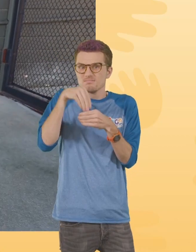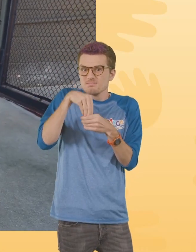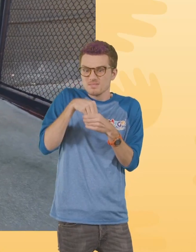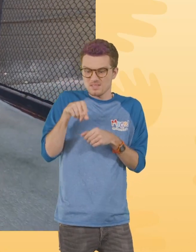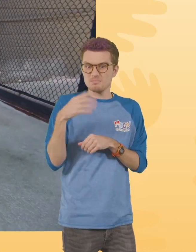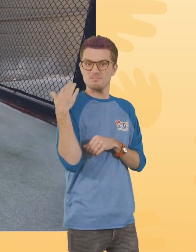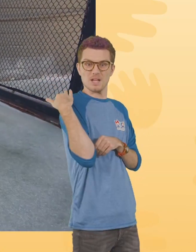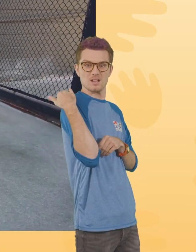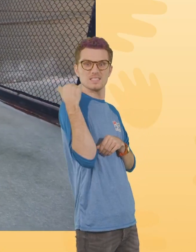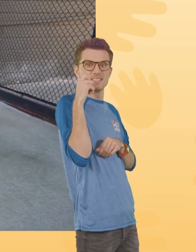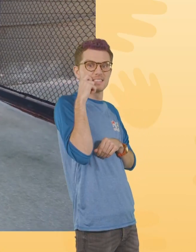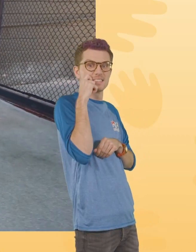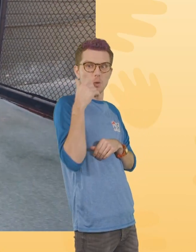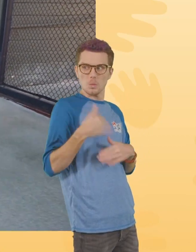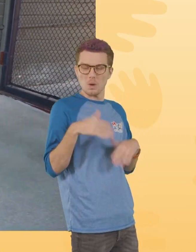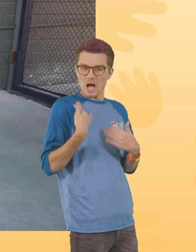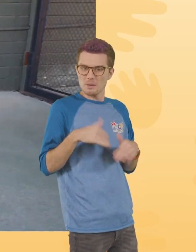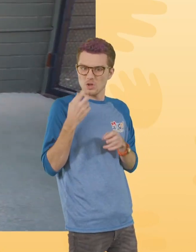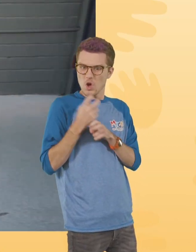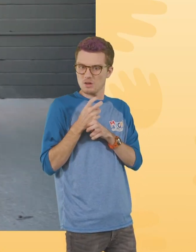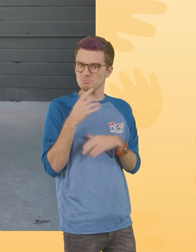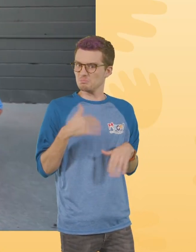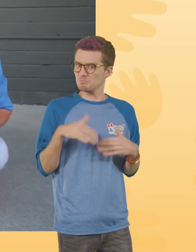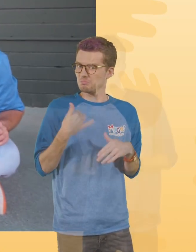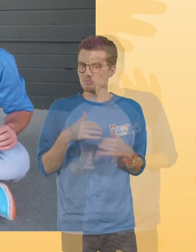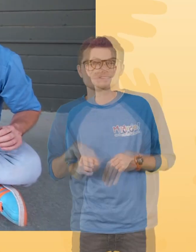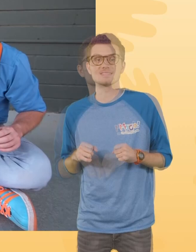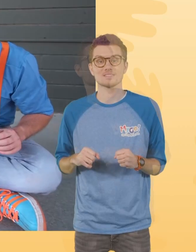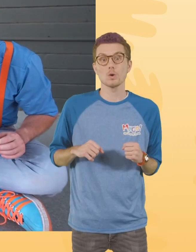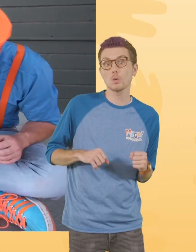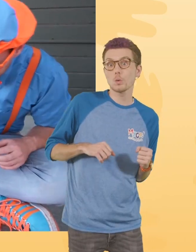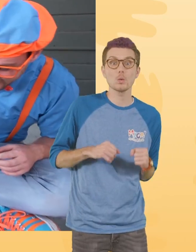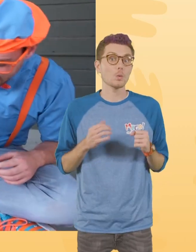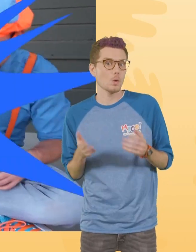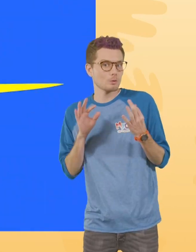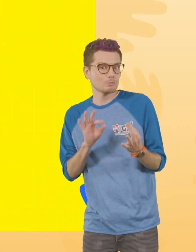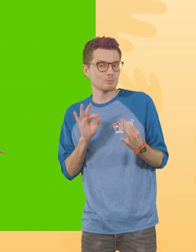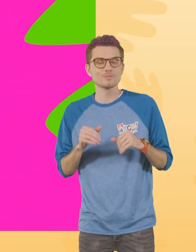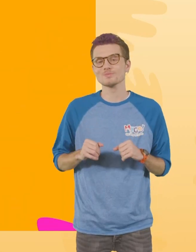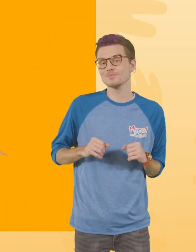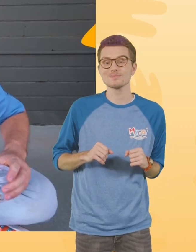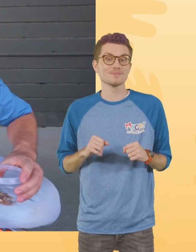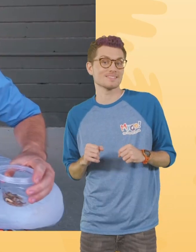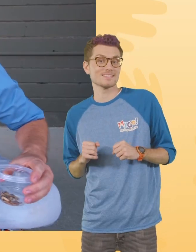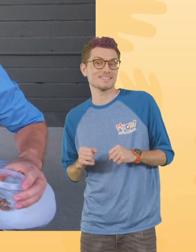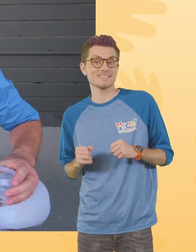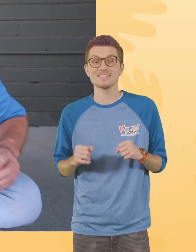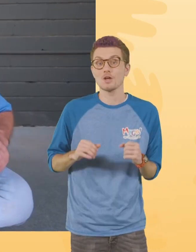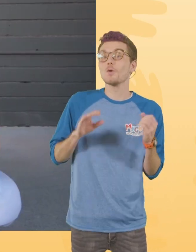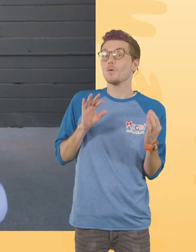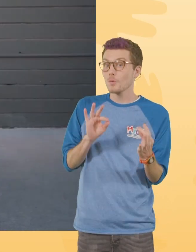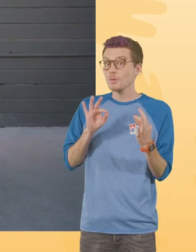bone inside the armadillo's skin. Whoa. Okay. Ooh, this is